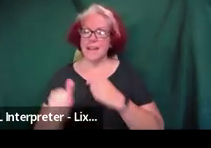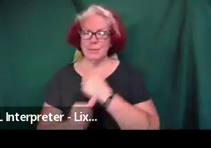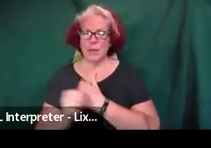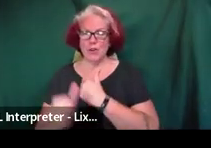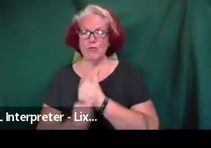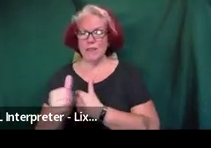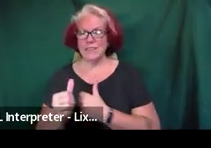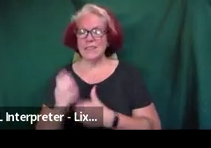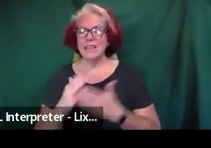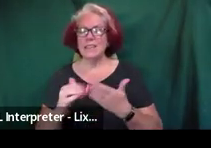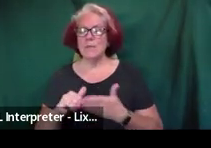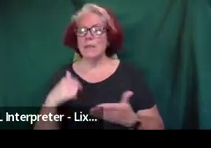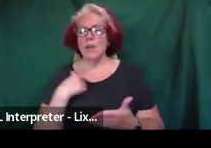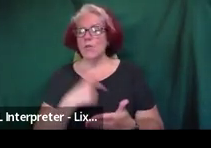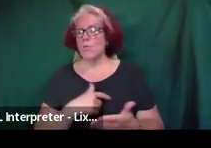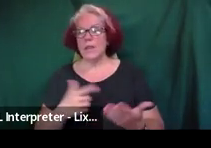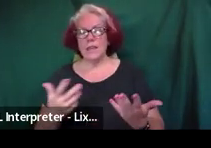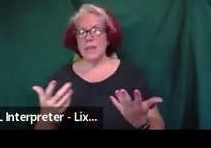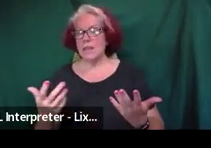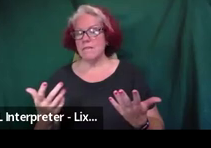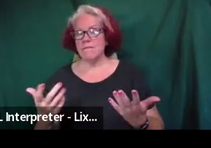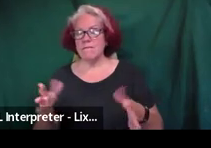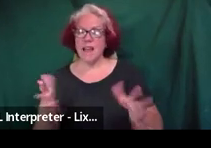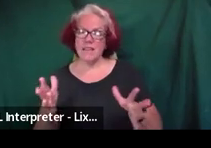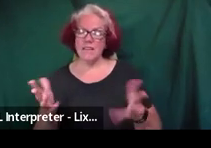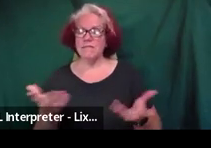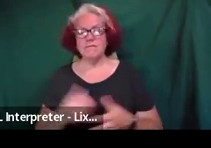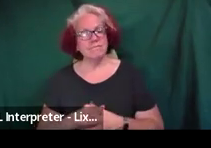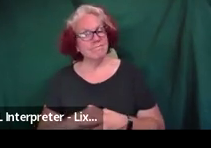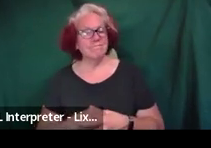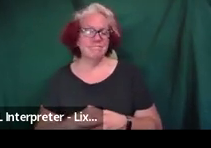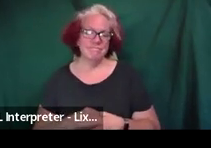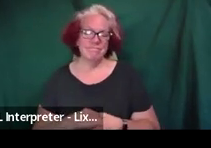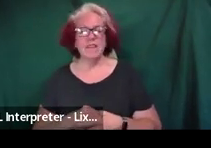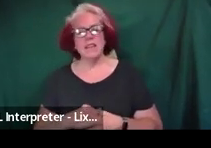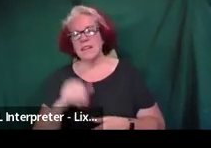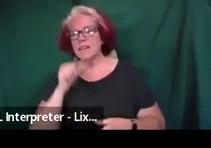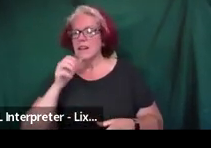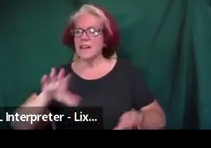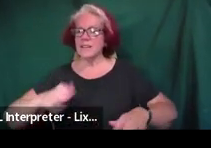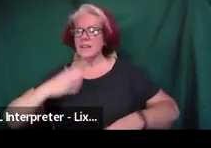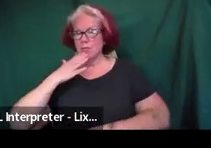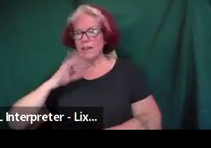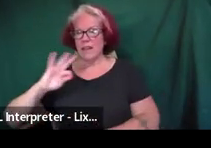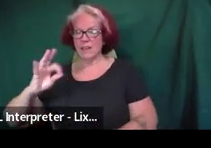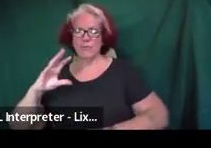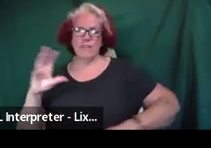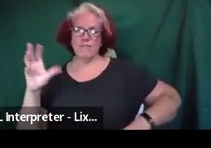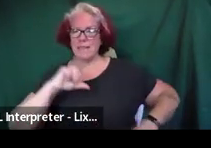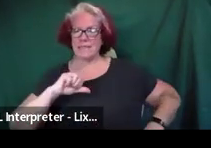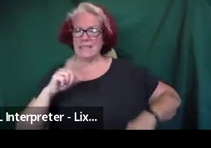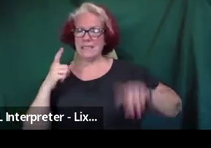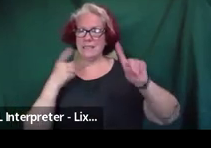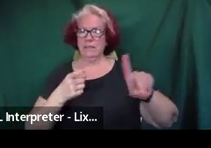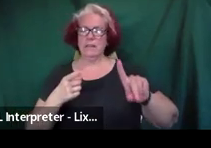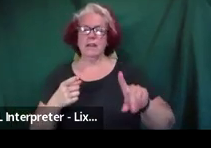something that we haven't, we've kind of come up short as far as kind of being missing the mark, so to speak. And it